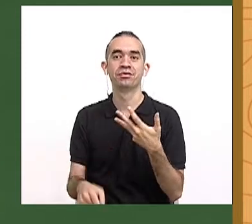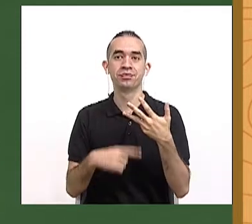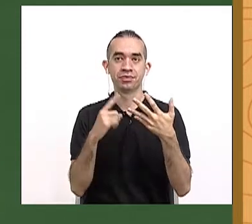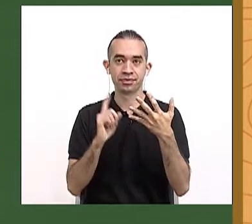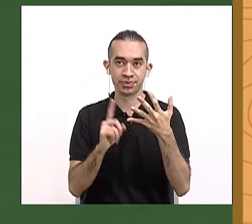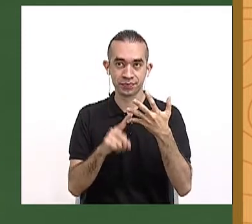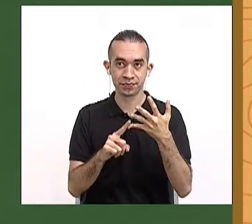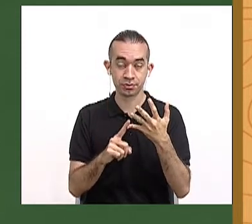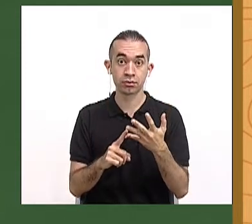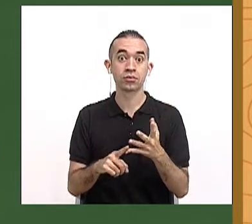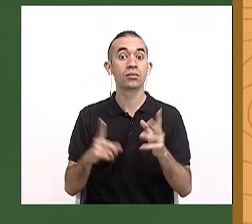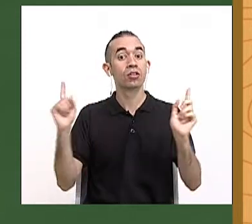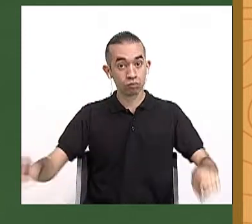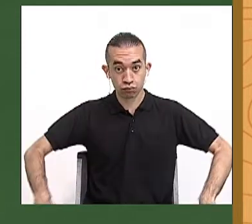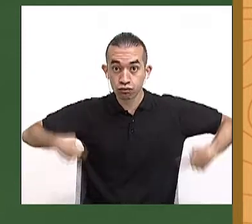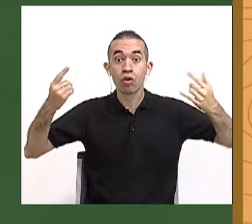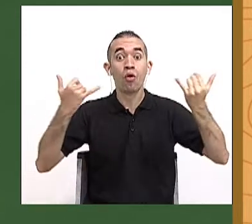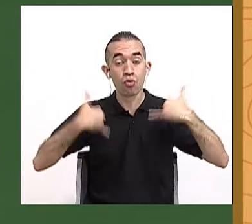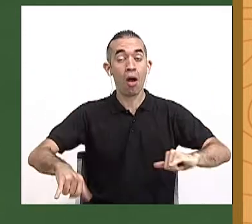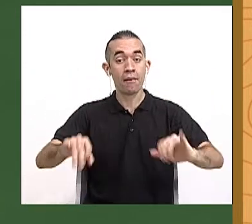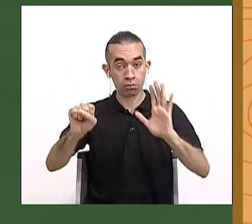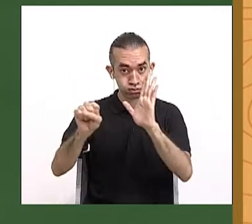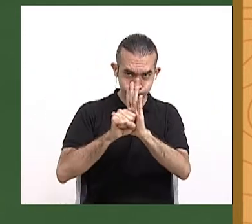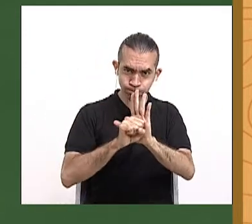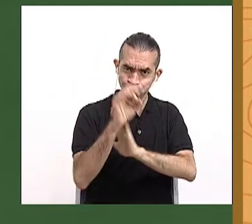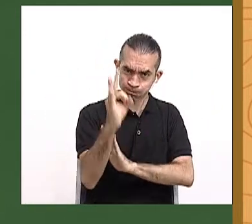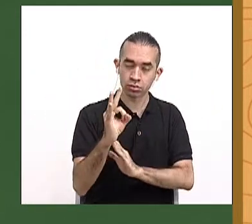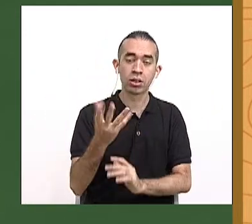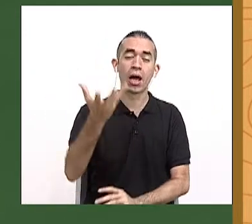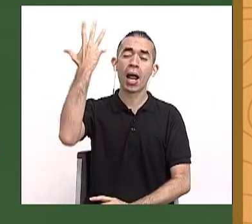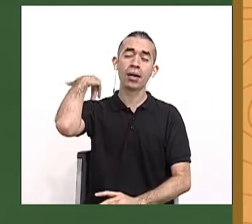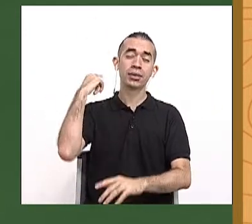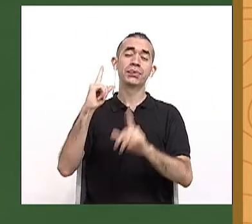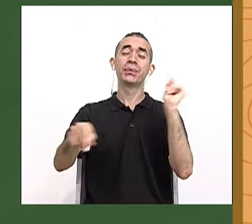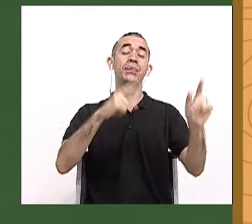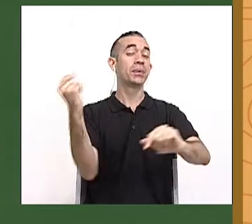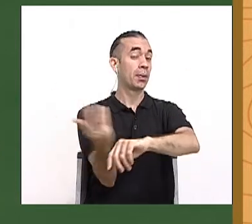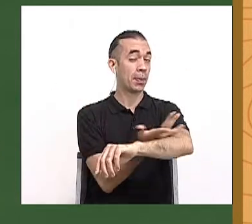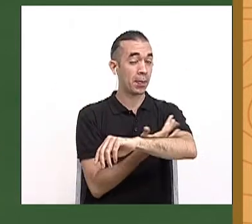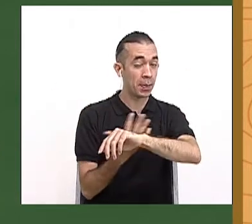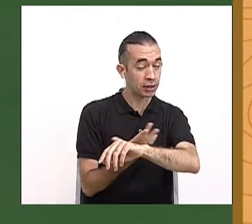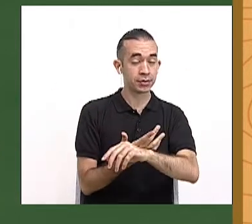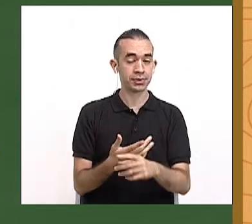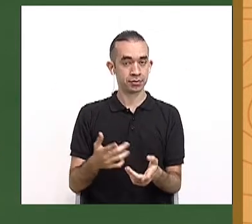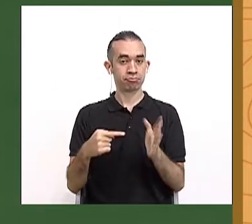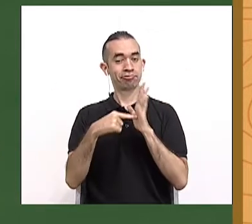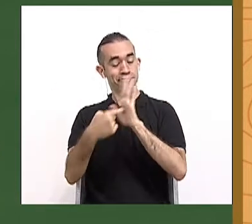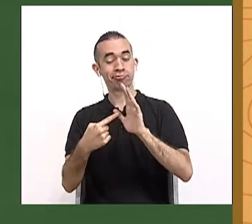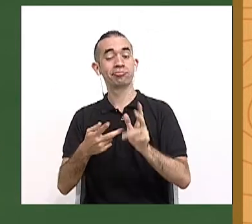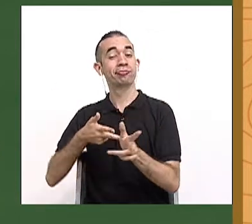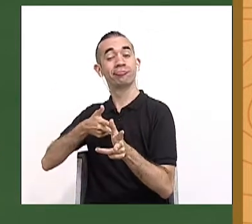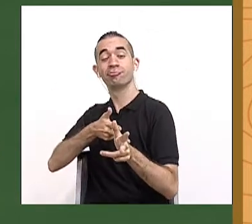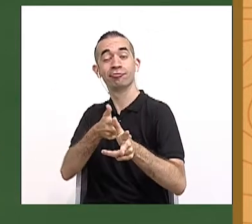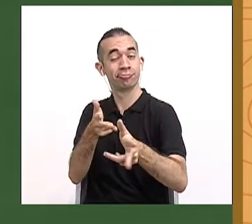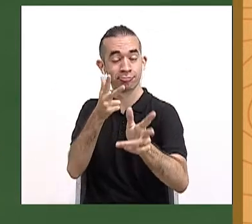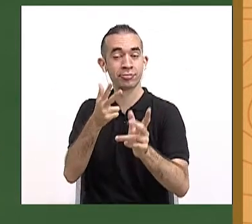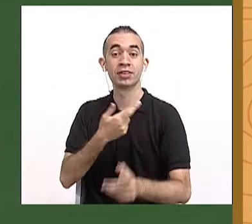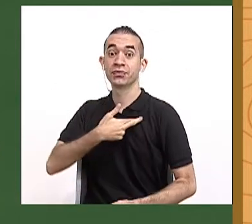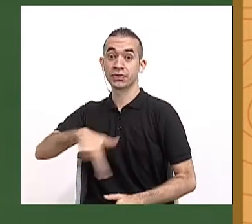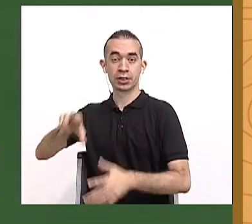Poor care was taken in the construction of the ox carts, and poor quality woods were selected to make the